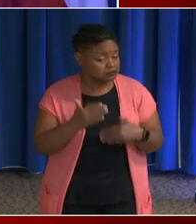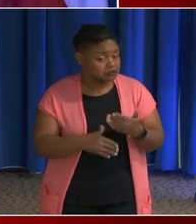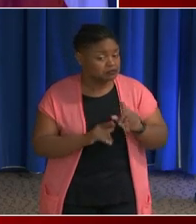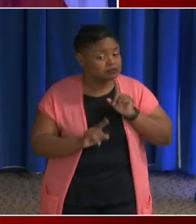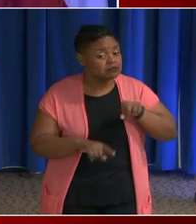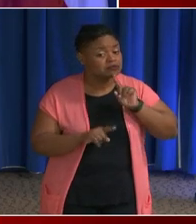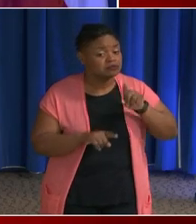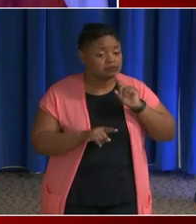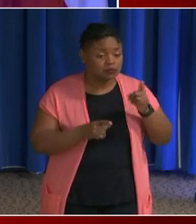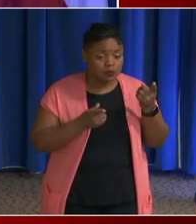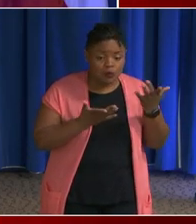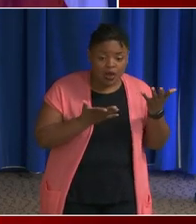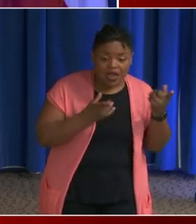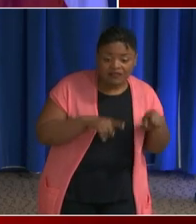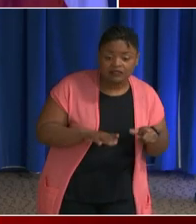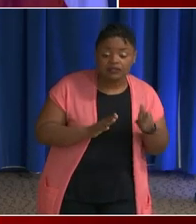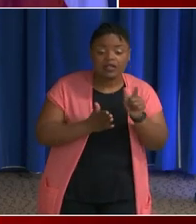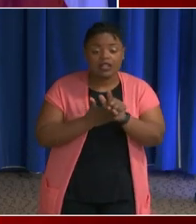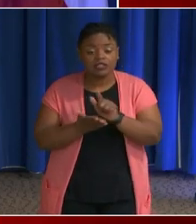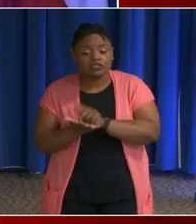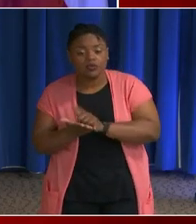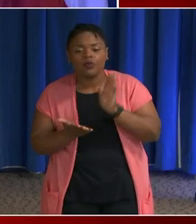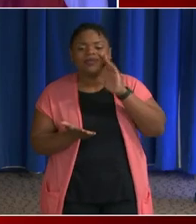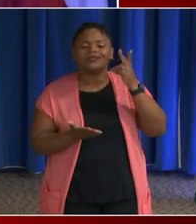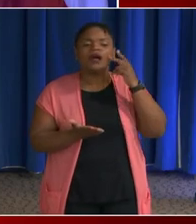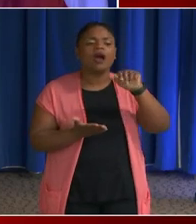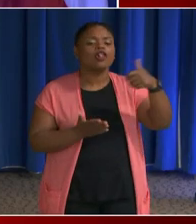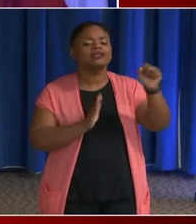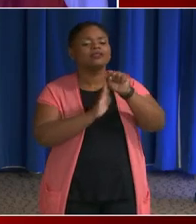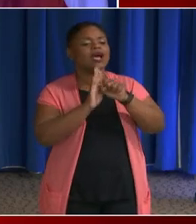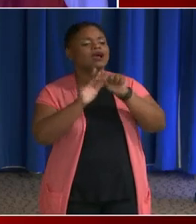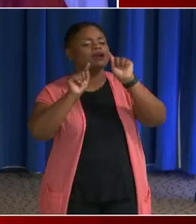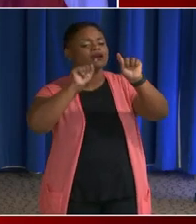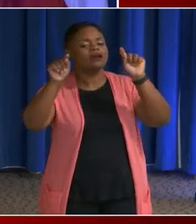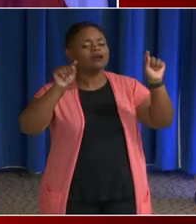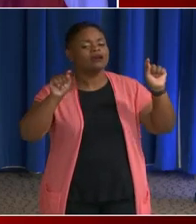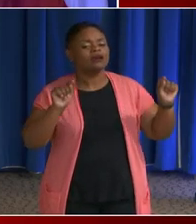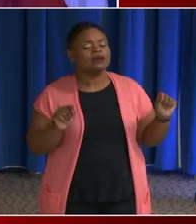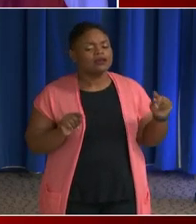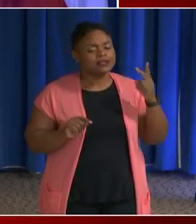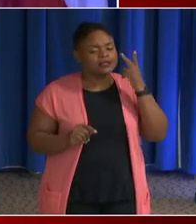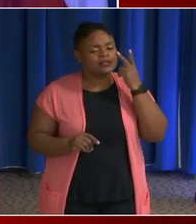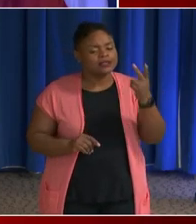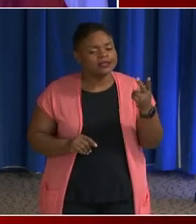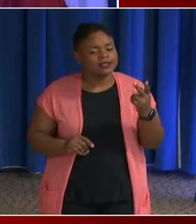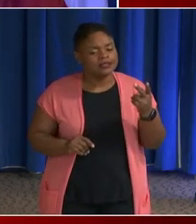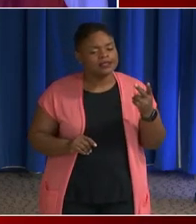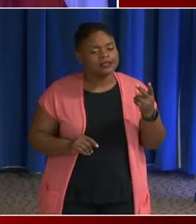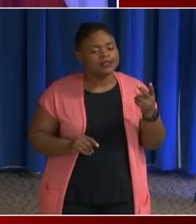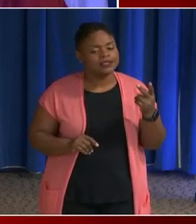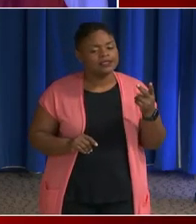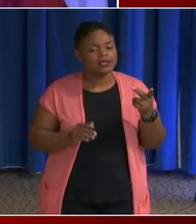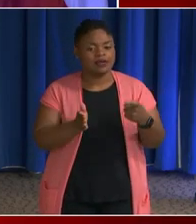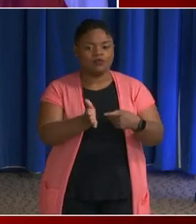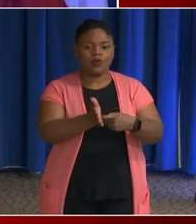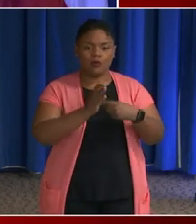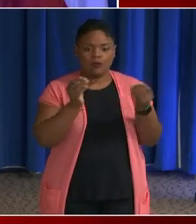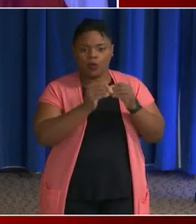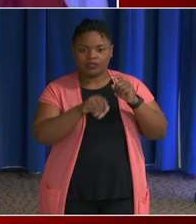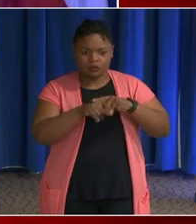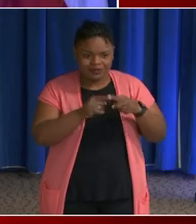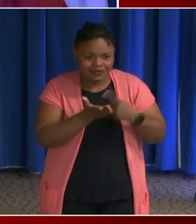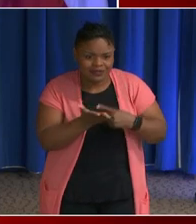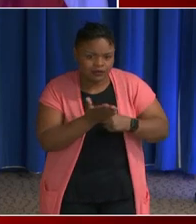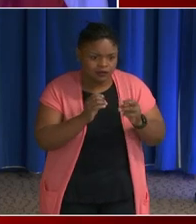doing legislation that you would see in other states when the legislature finally gets around to being able to meet and to adopt.